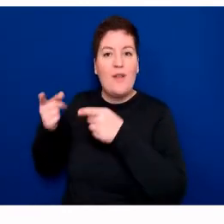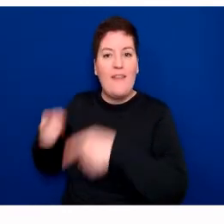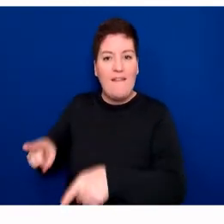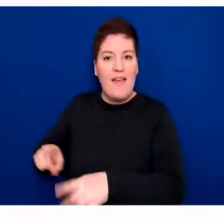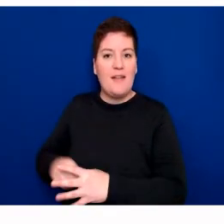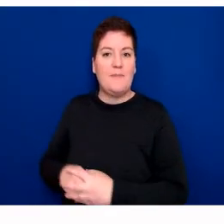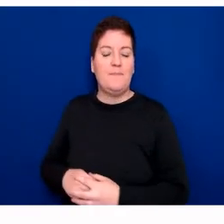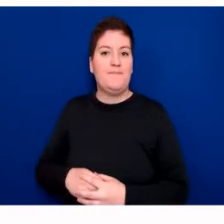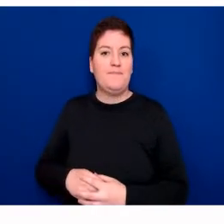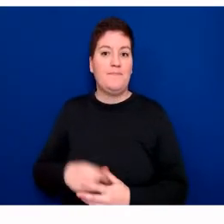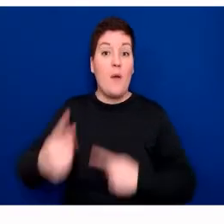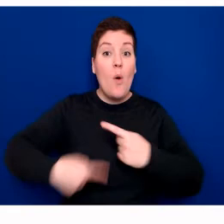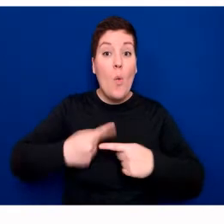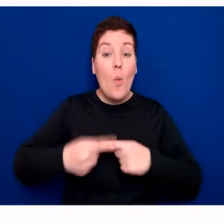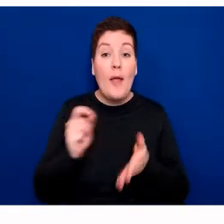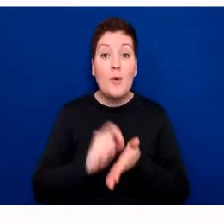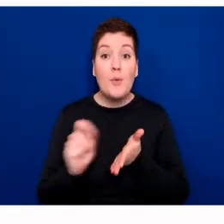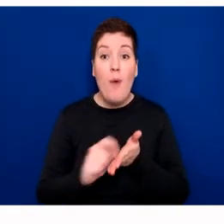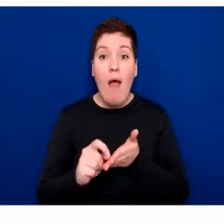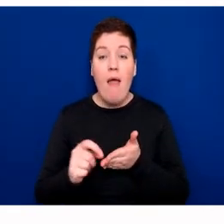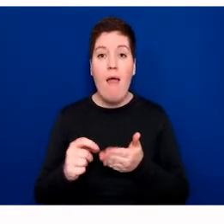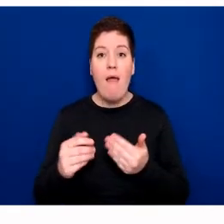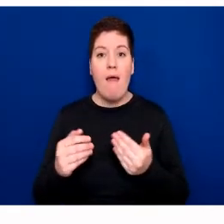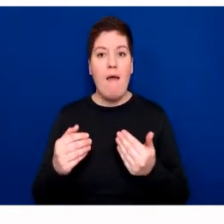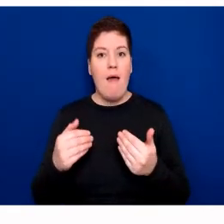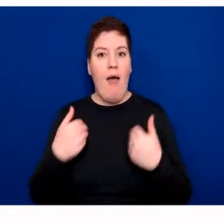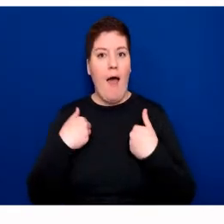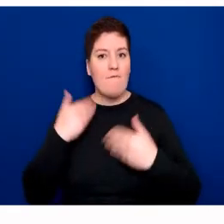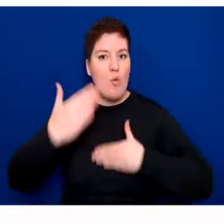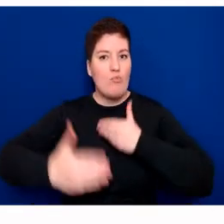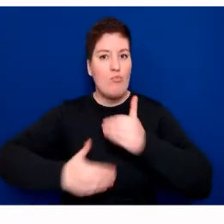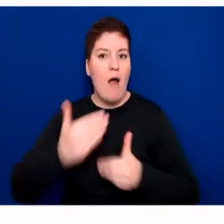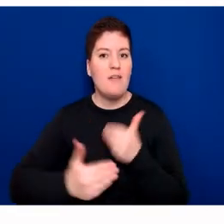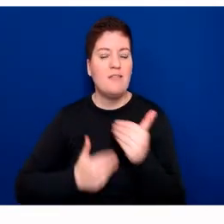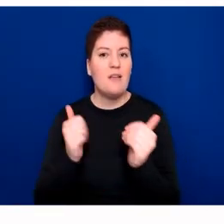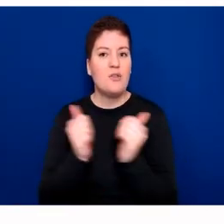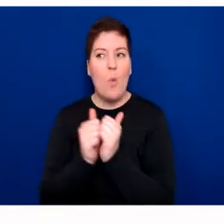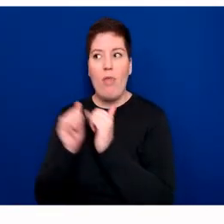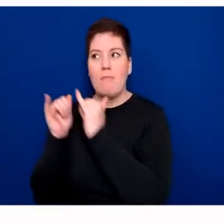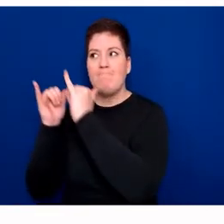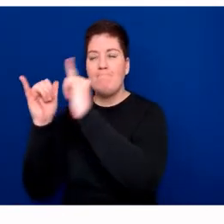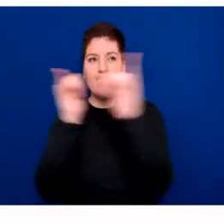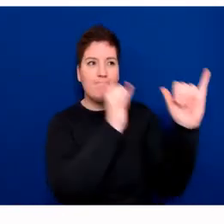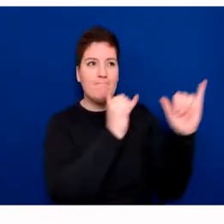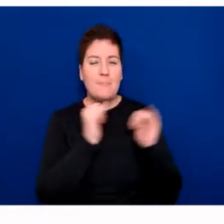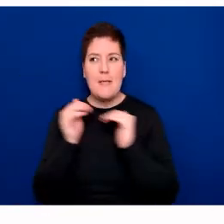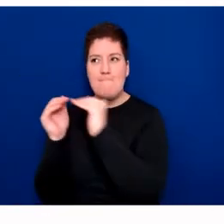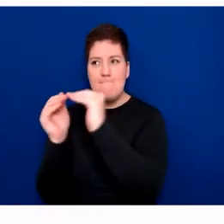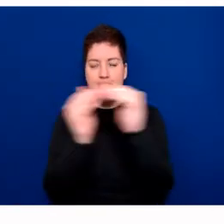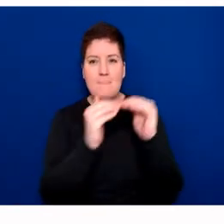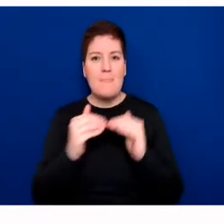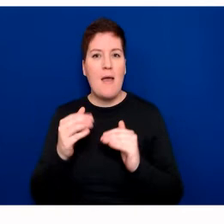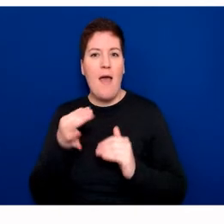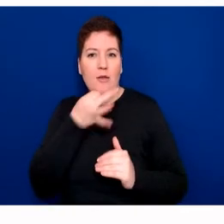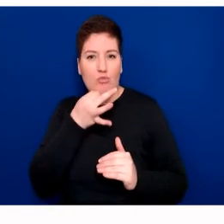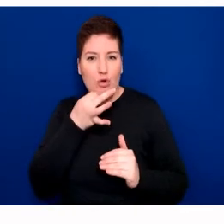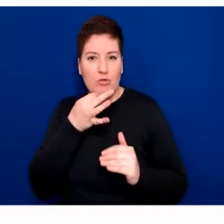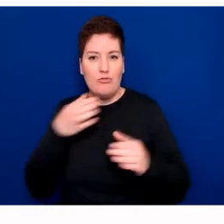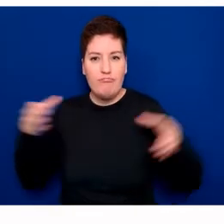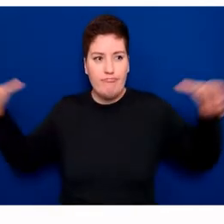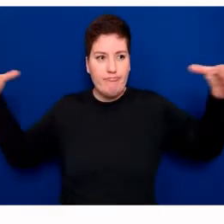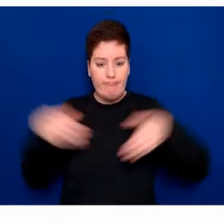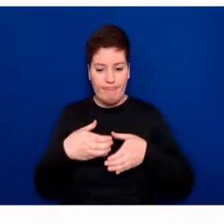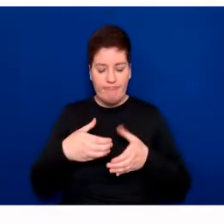go through what is called a peer review process, where an article is reviewed by the author's peers. This means that it